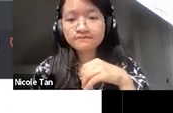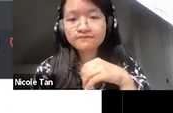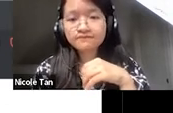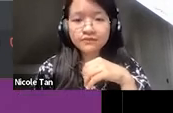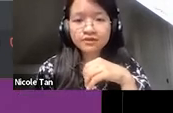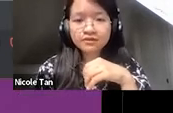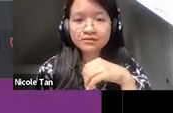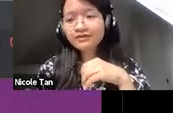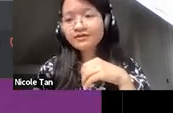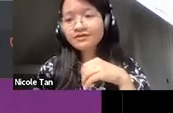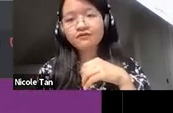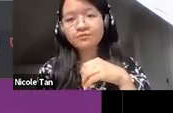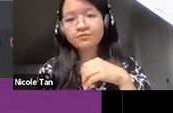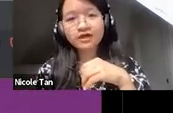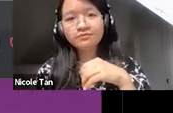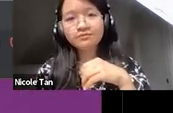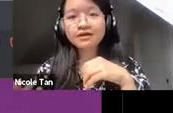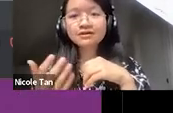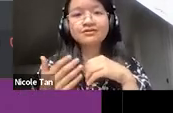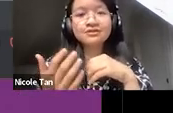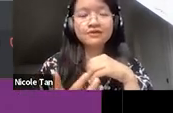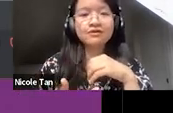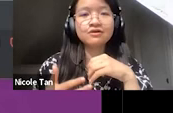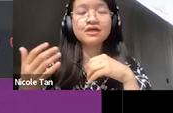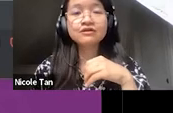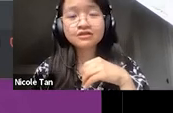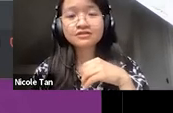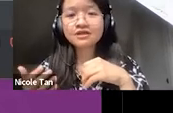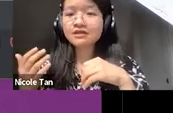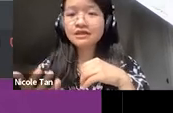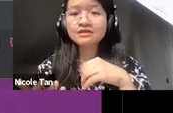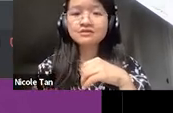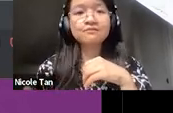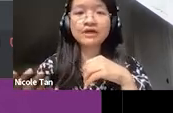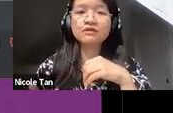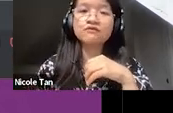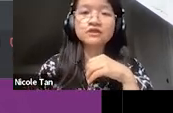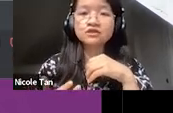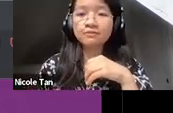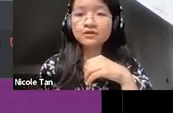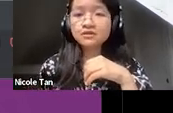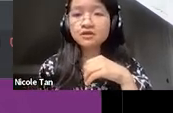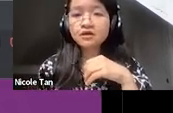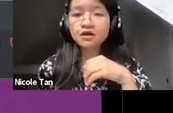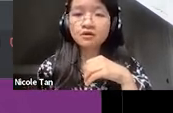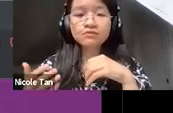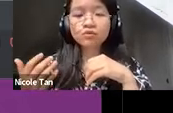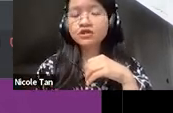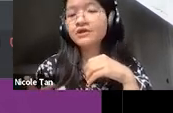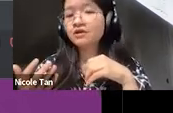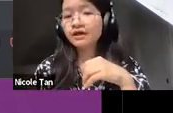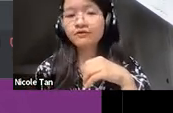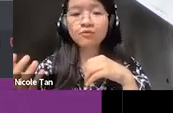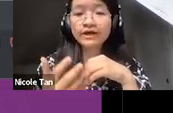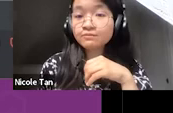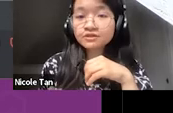images. To guide the design of our prototype, we set out to understand the current challenges and needs of blind and low vision shoppers who are